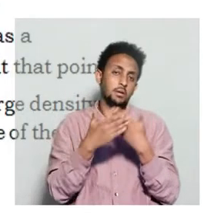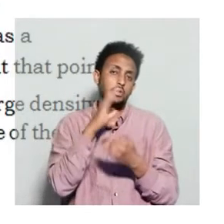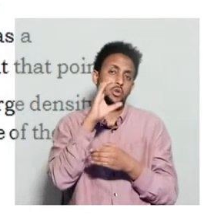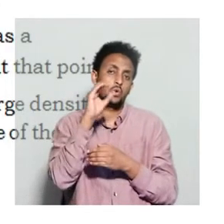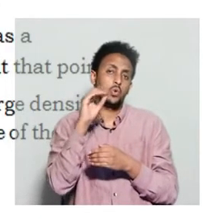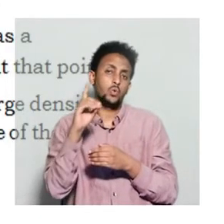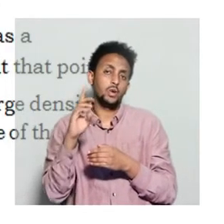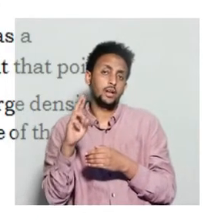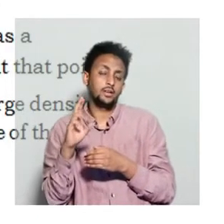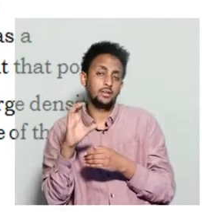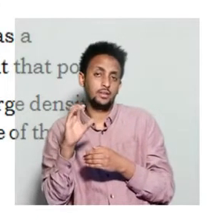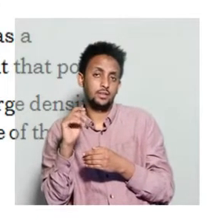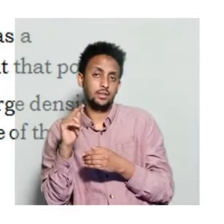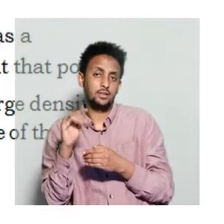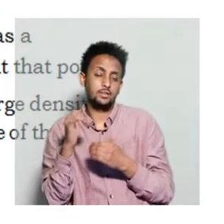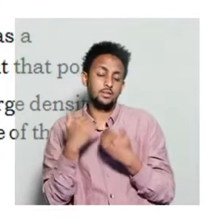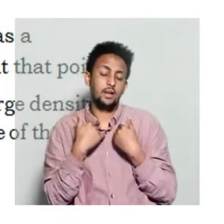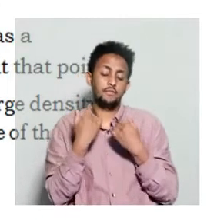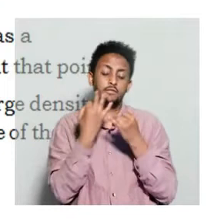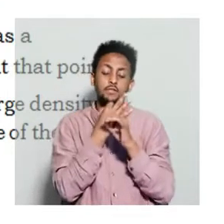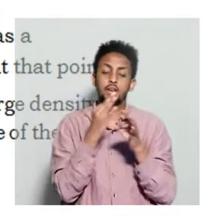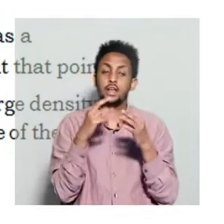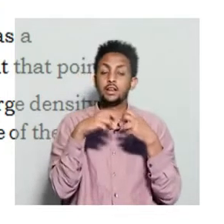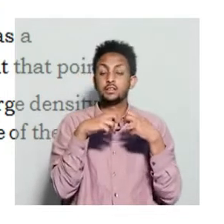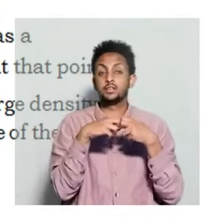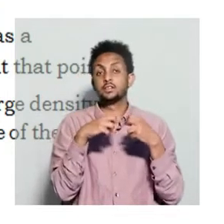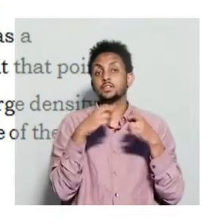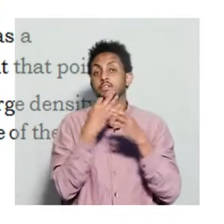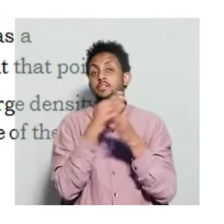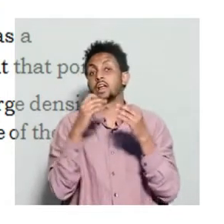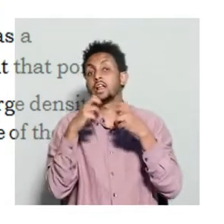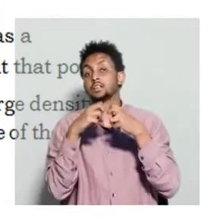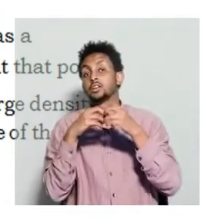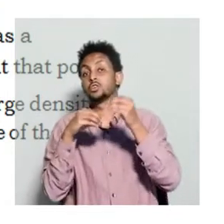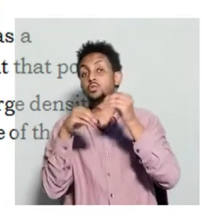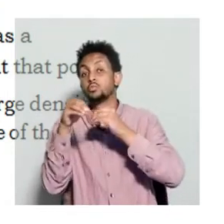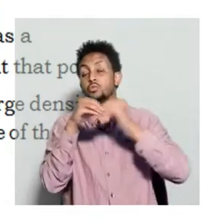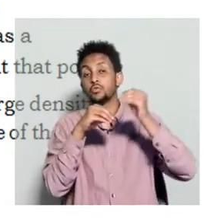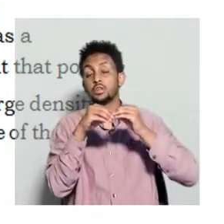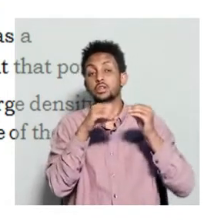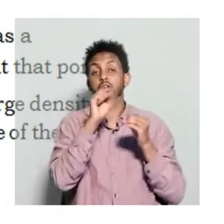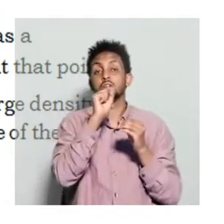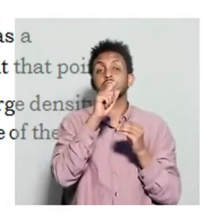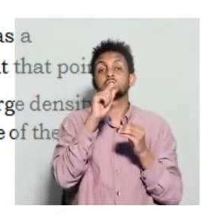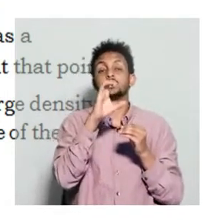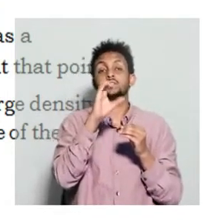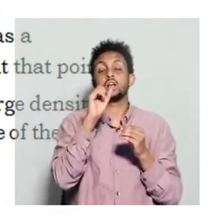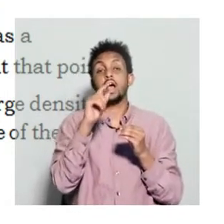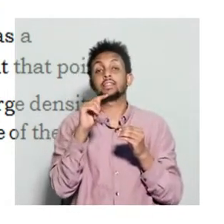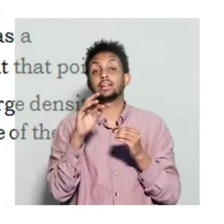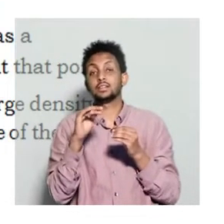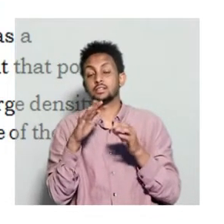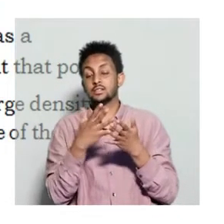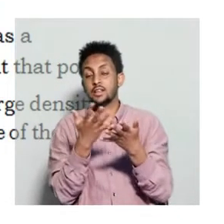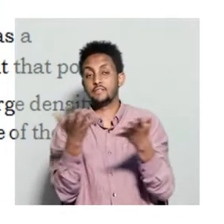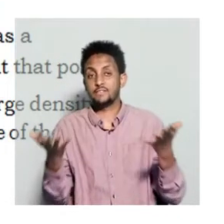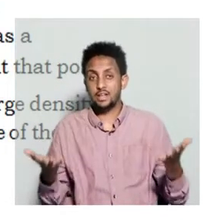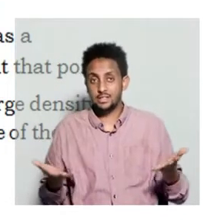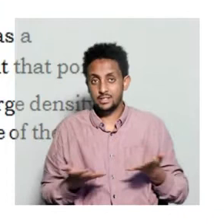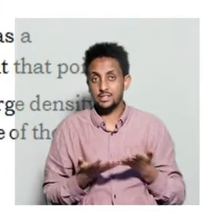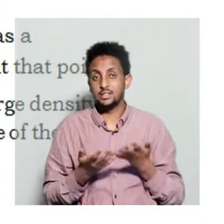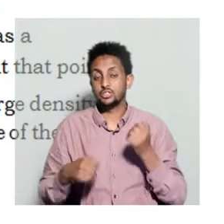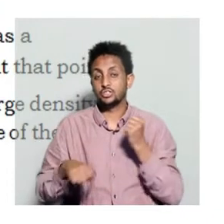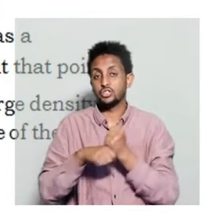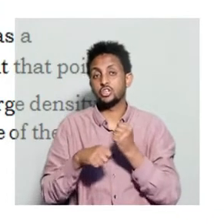conductor, and conductors have free electrons, so that the free electrons are moving and scattering on the surface of the charged